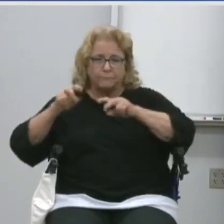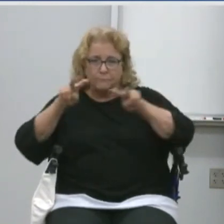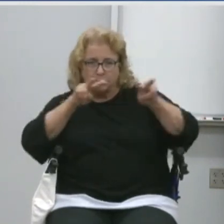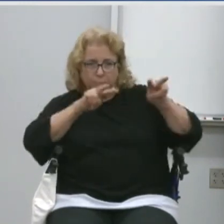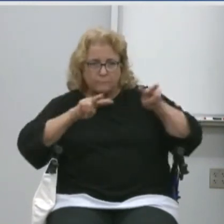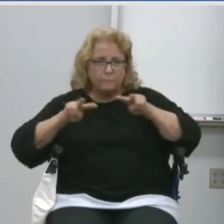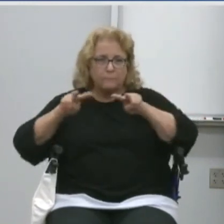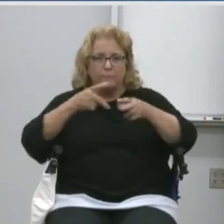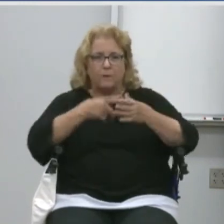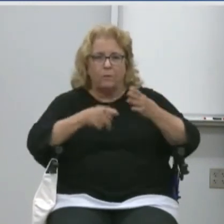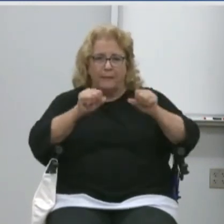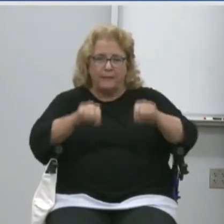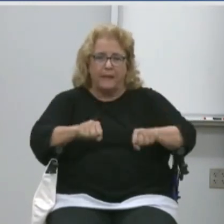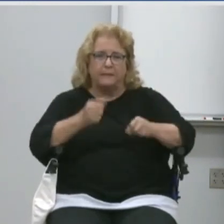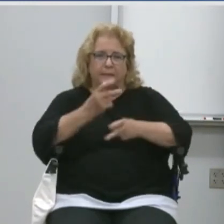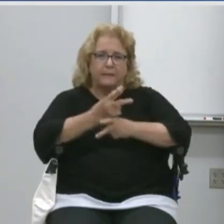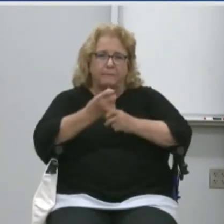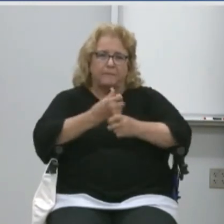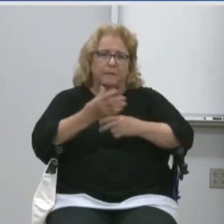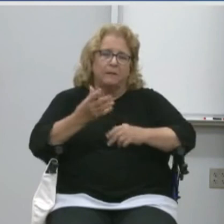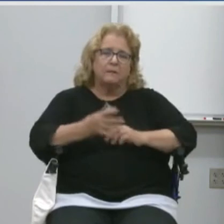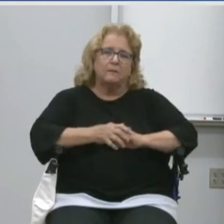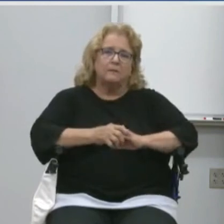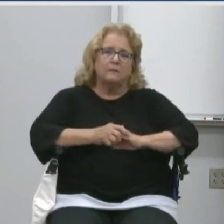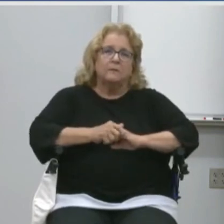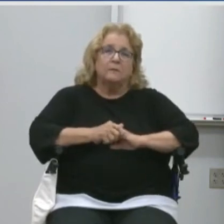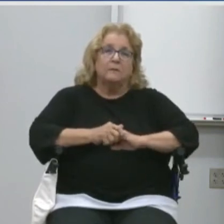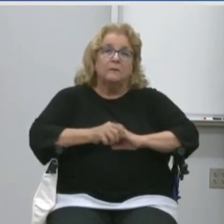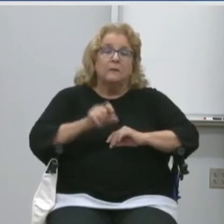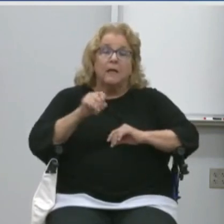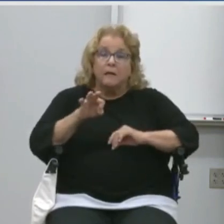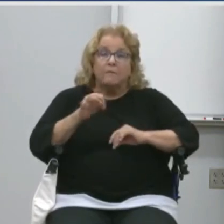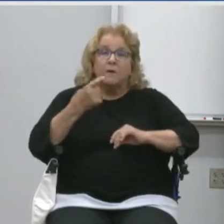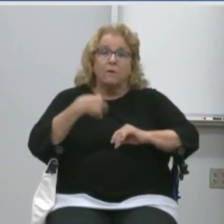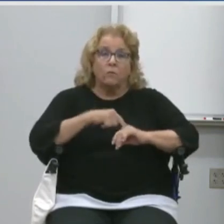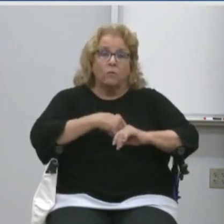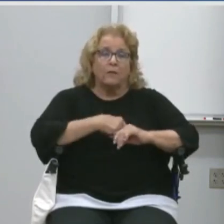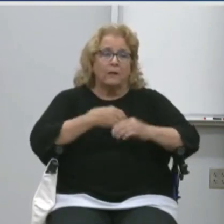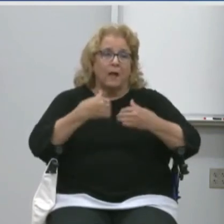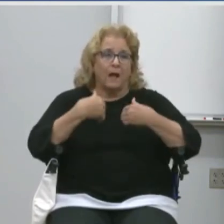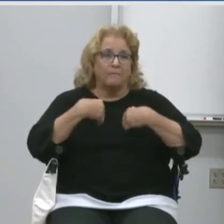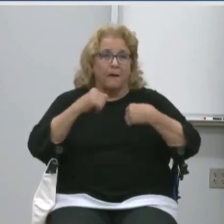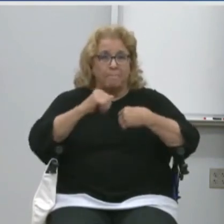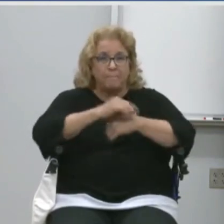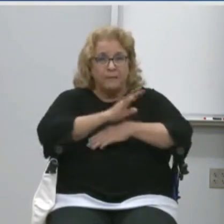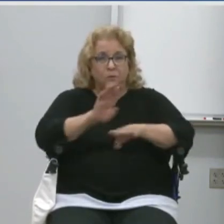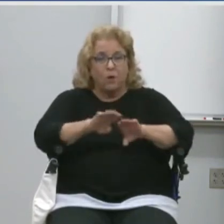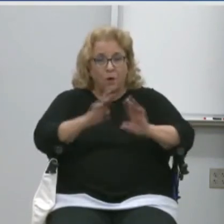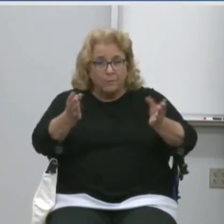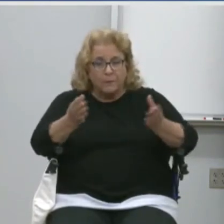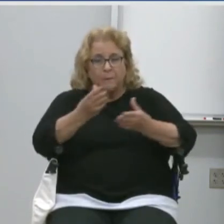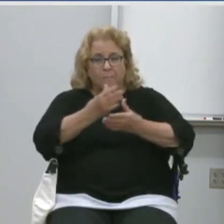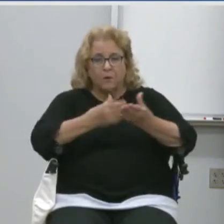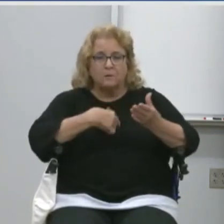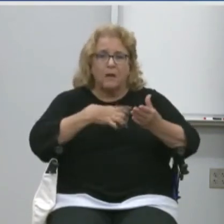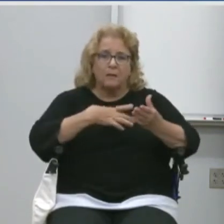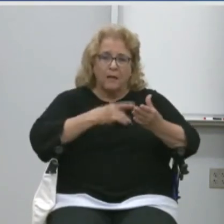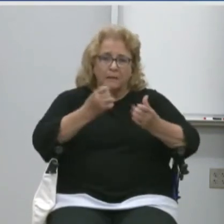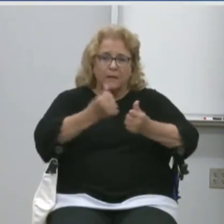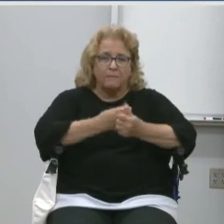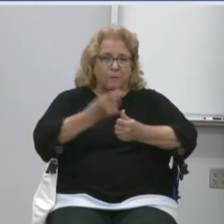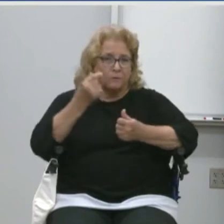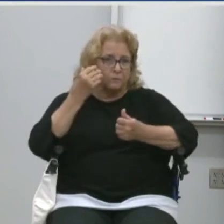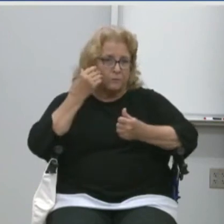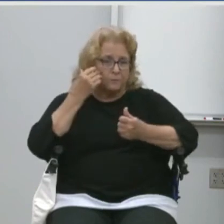doing what they can to keep an eye on everything as much as possible. If and when we do get to the beach opening part, I'd like everybody to know